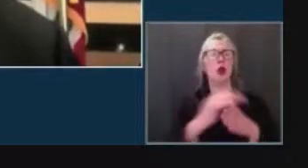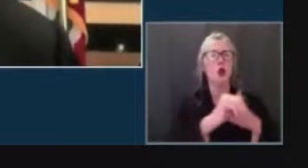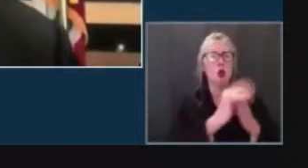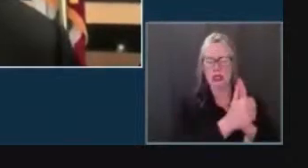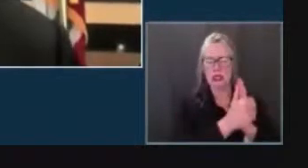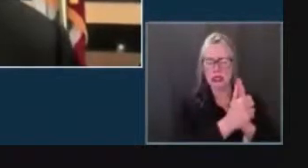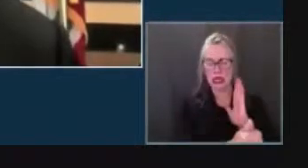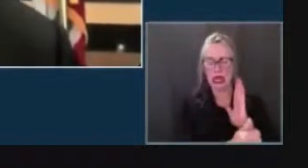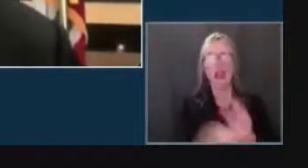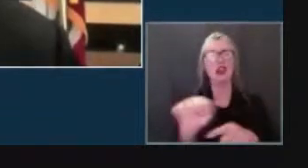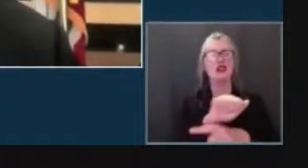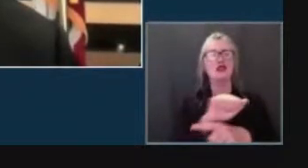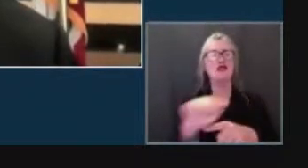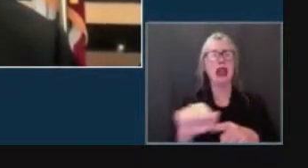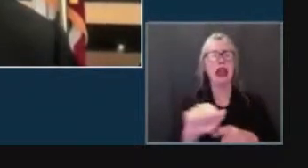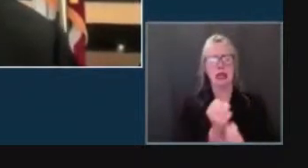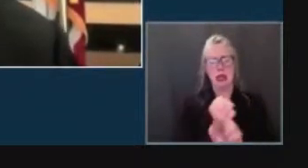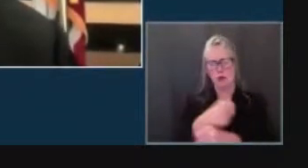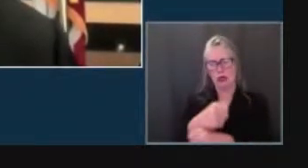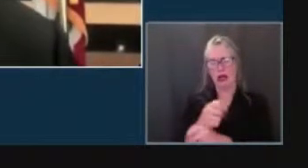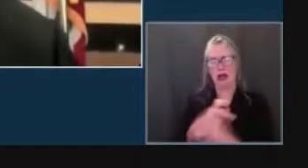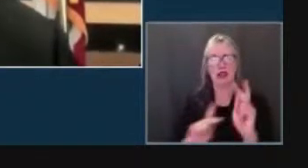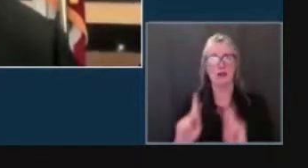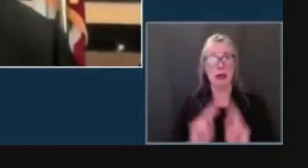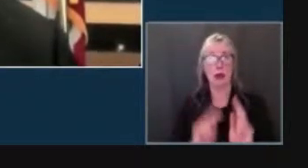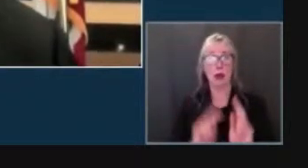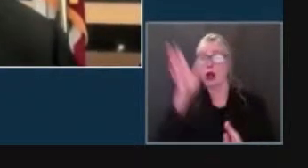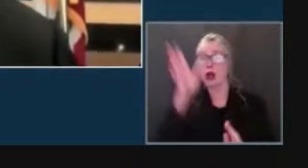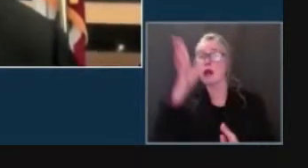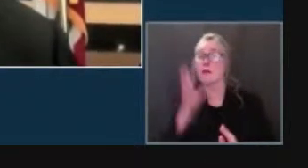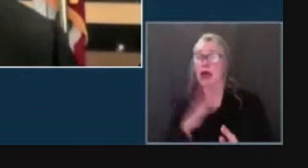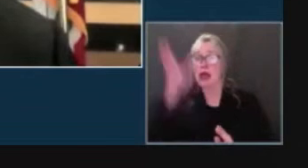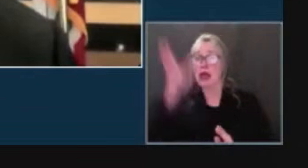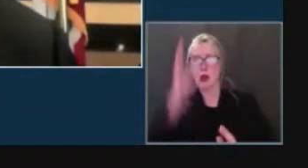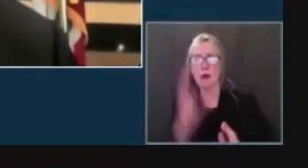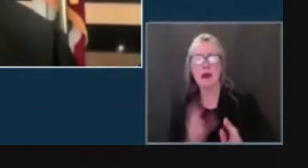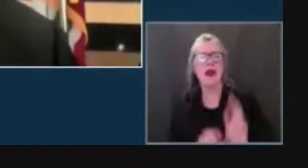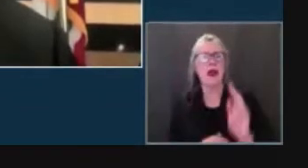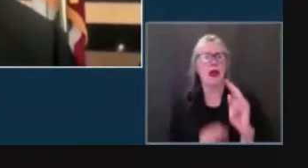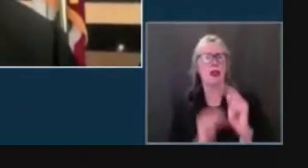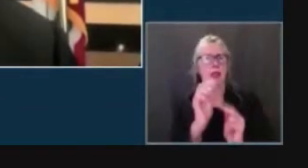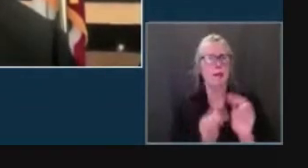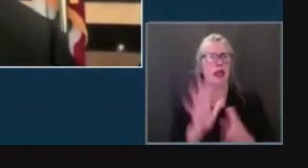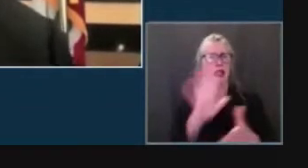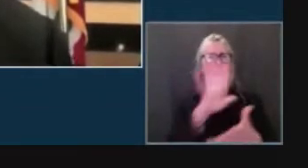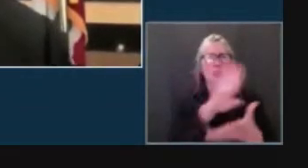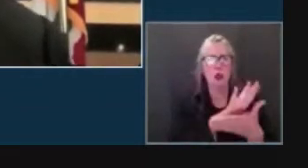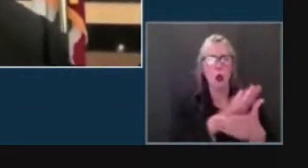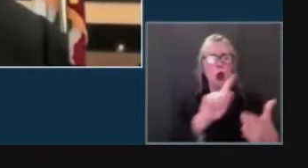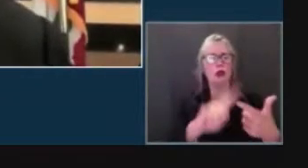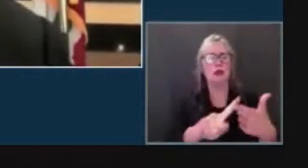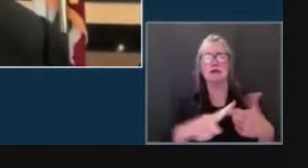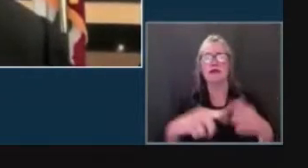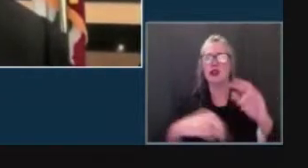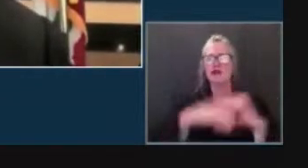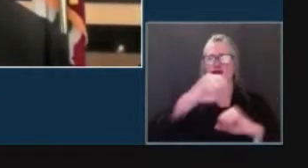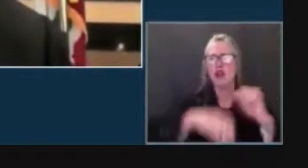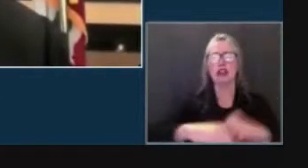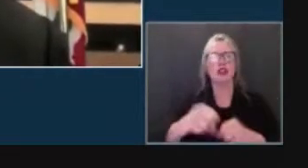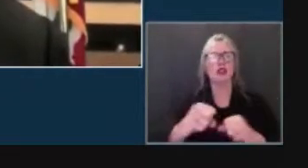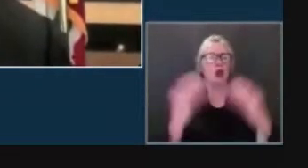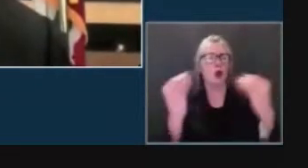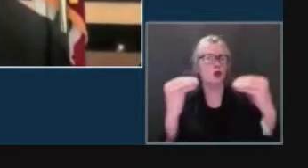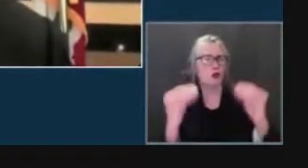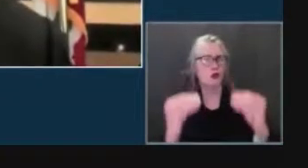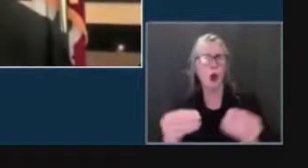men building and maintaining the stores, churches, schools, and infrastructure projects in every corner of this state.